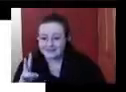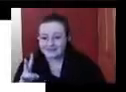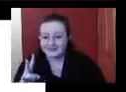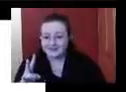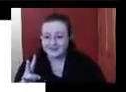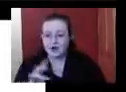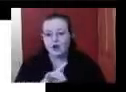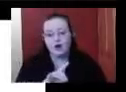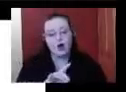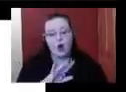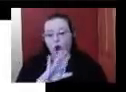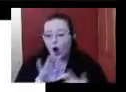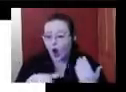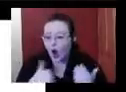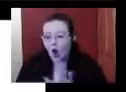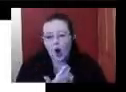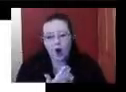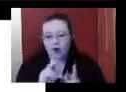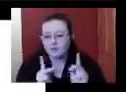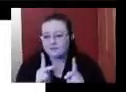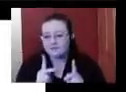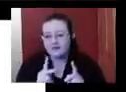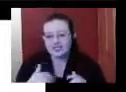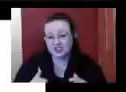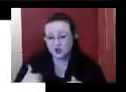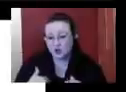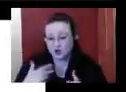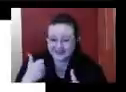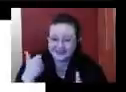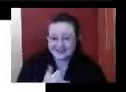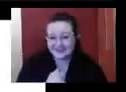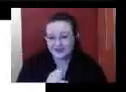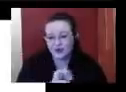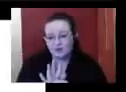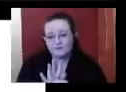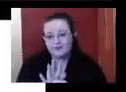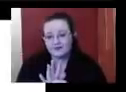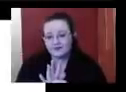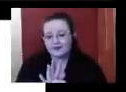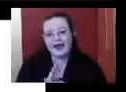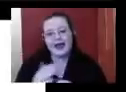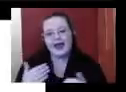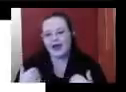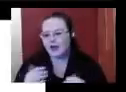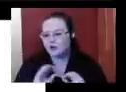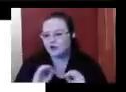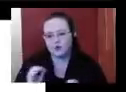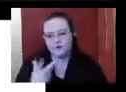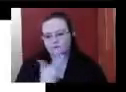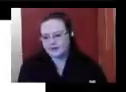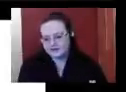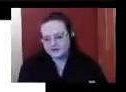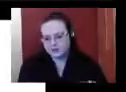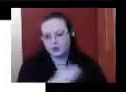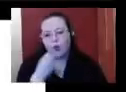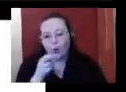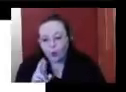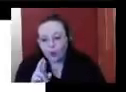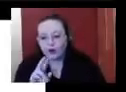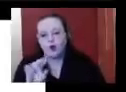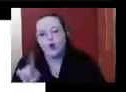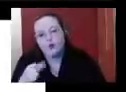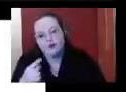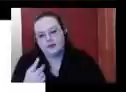were among the unvaccinated or those who had only received one dose. The most recent data shows that the